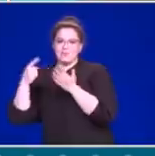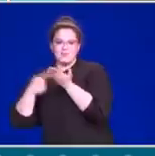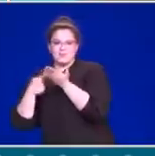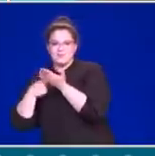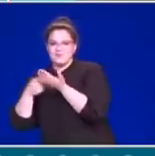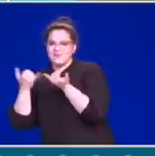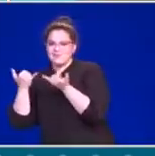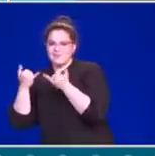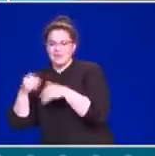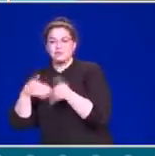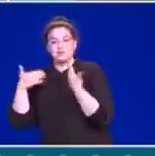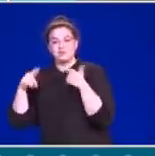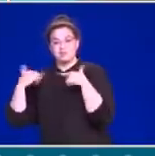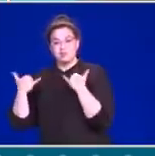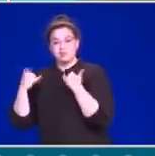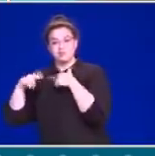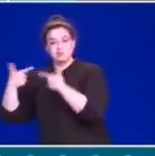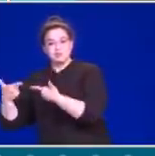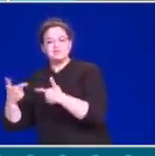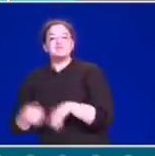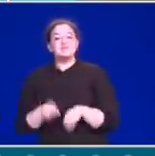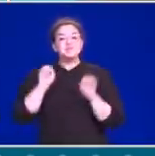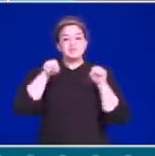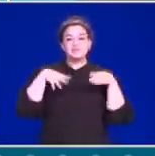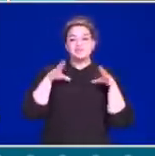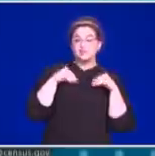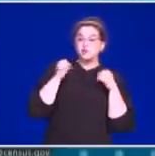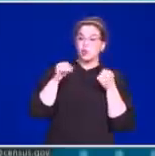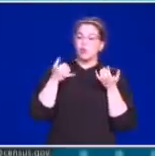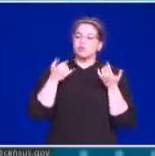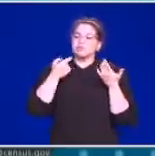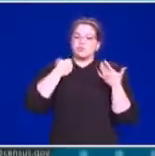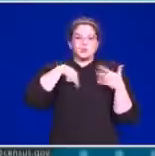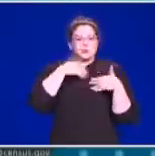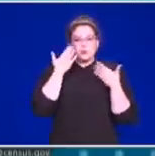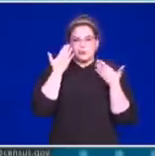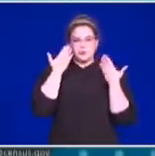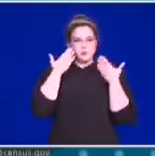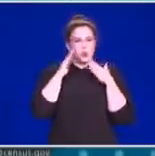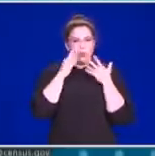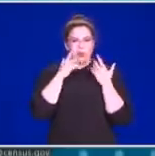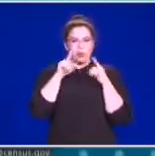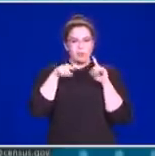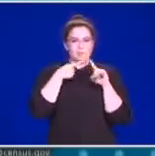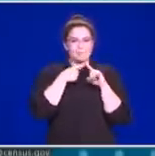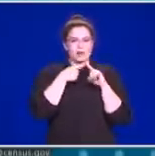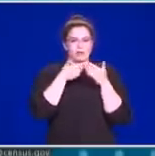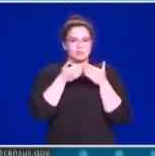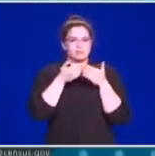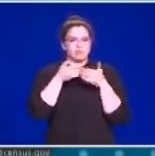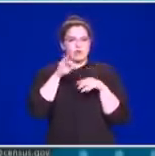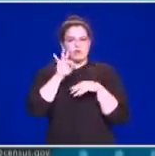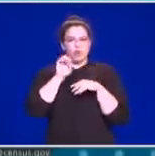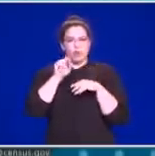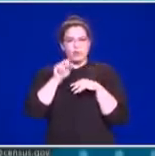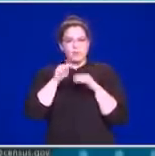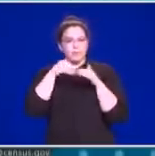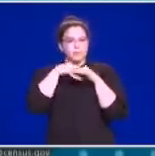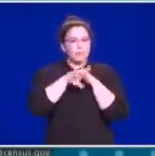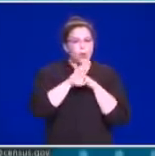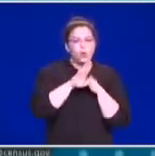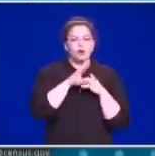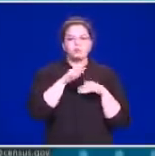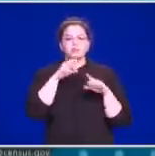over to them. Michael, I can take that one. So while we don't have measures in the decennial census on the foreign-born population or